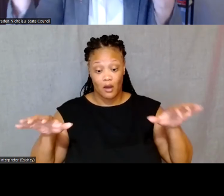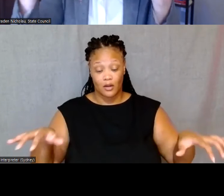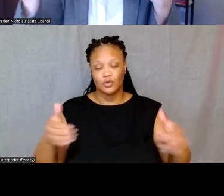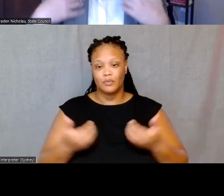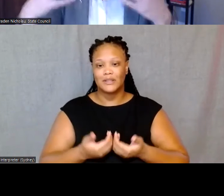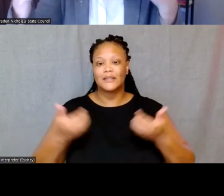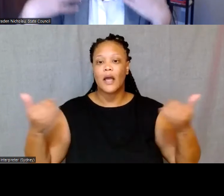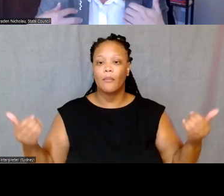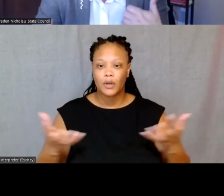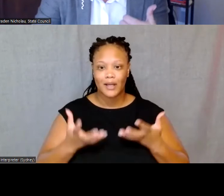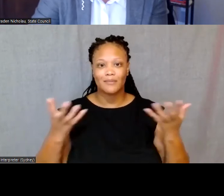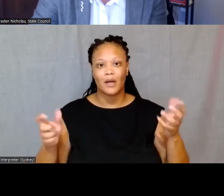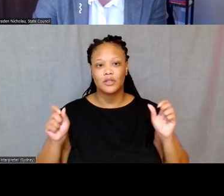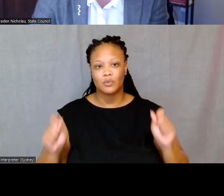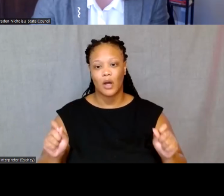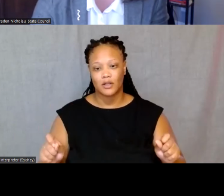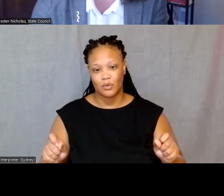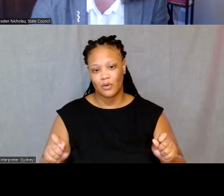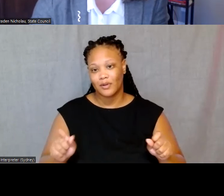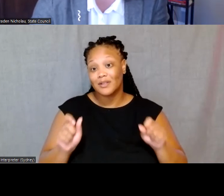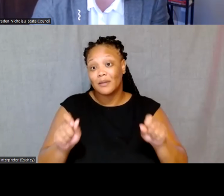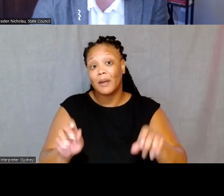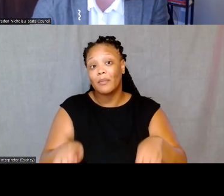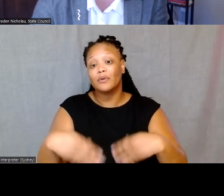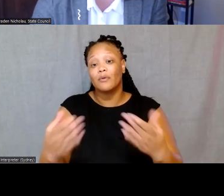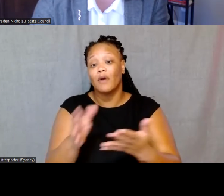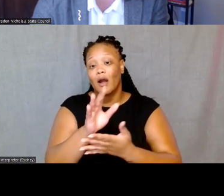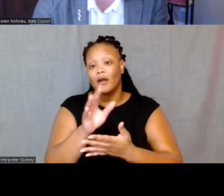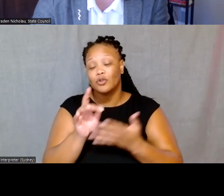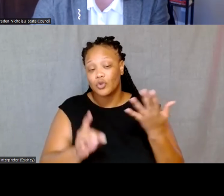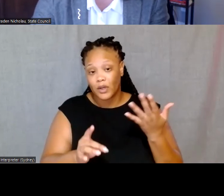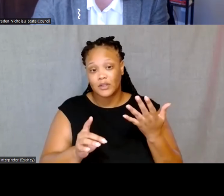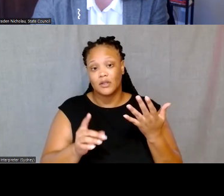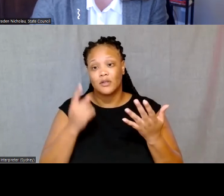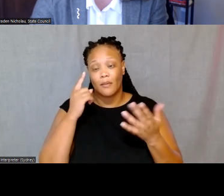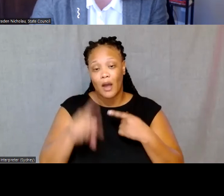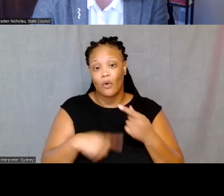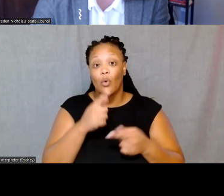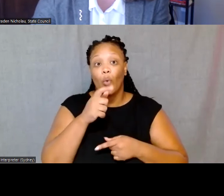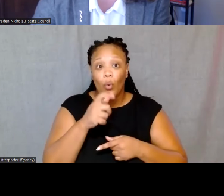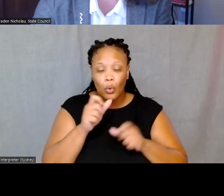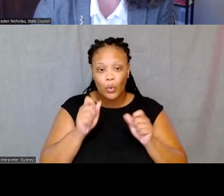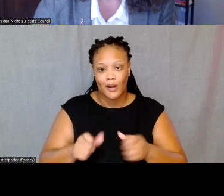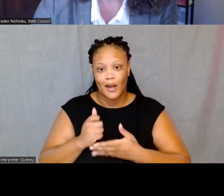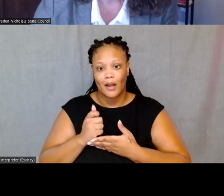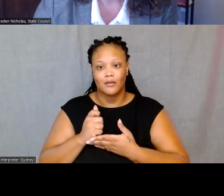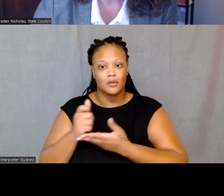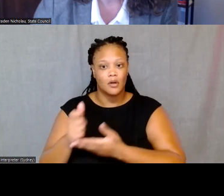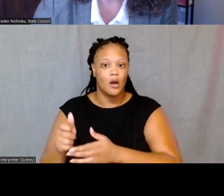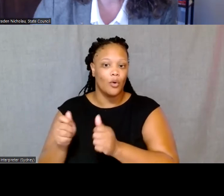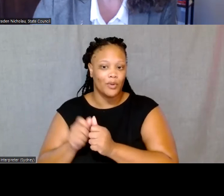choices of who and how somebody or people are supporting them in their preferred housing. And then